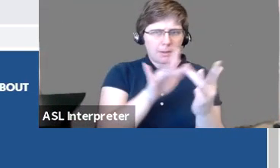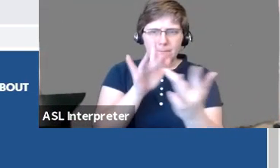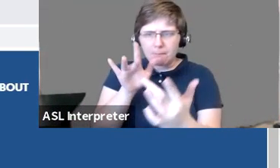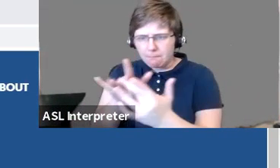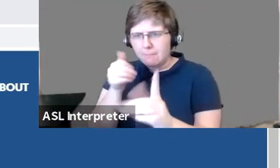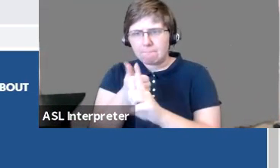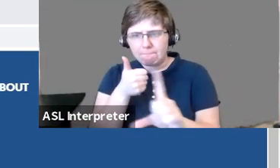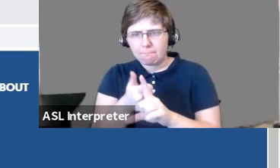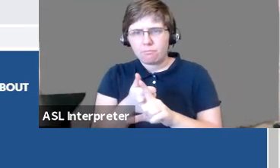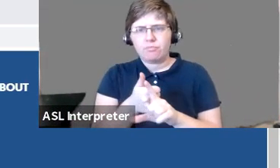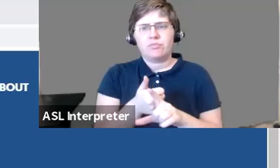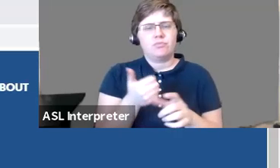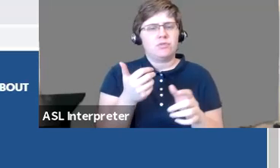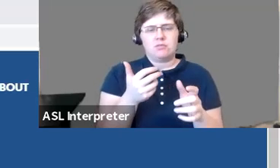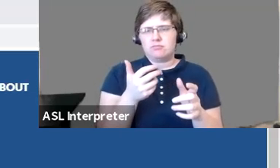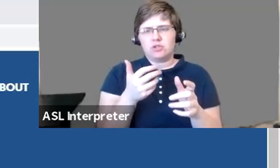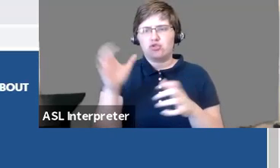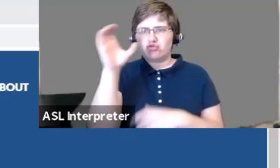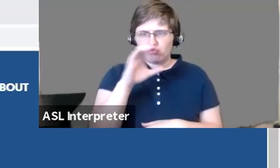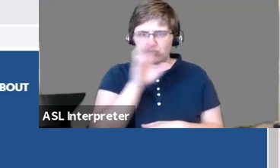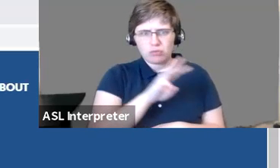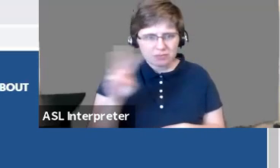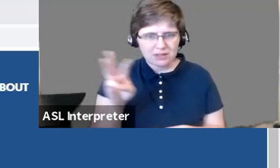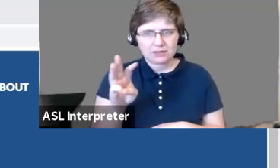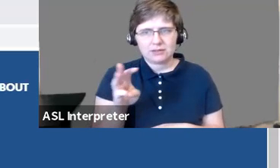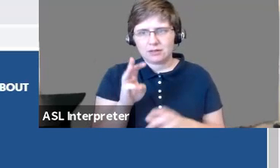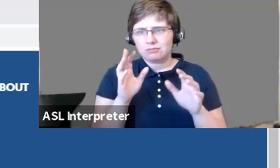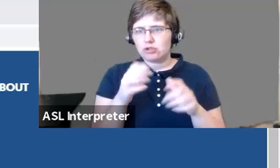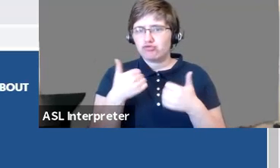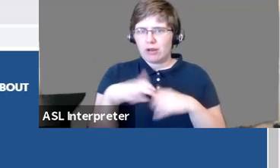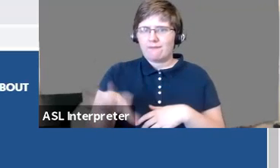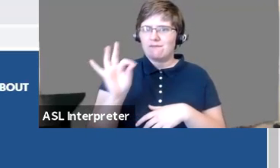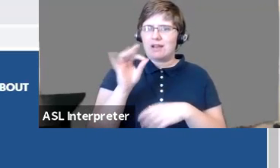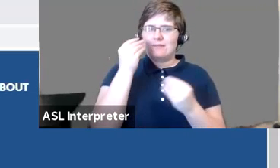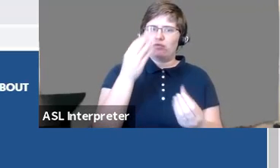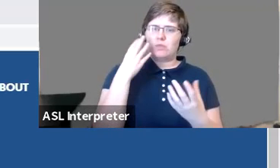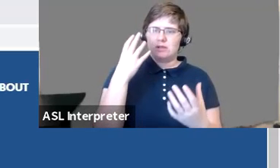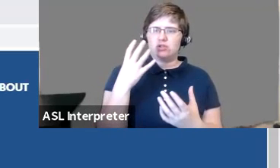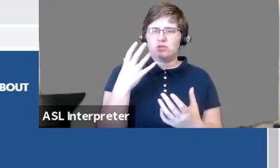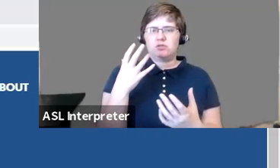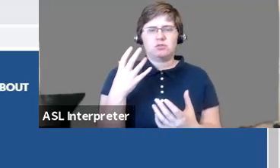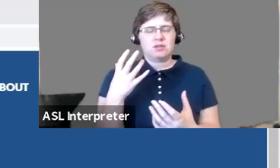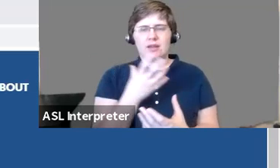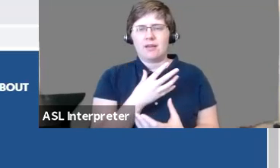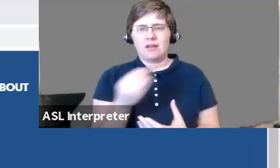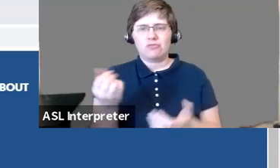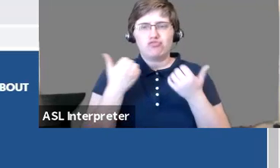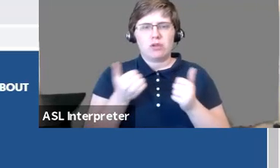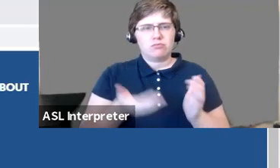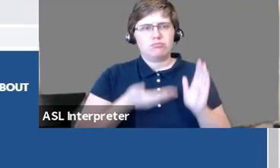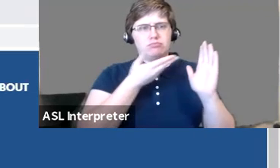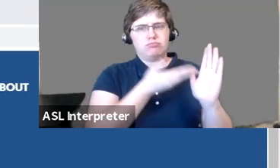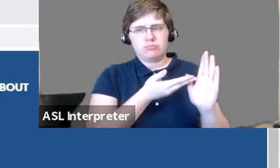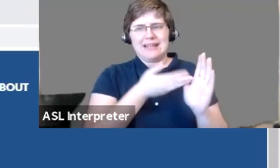transportation providers and, you know, searching their websites and the like to find this information and to try to present it in